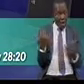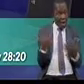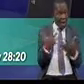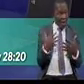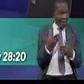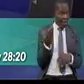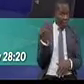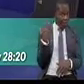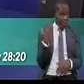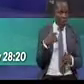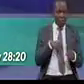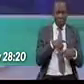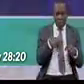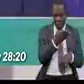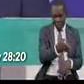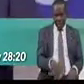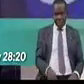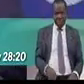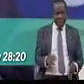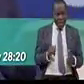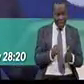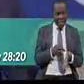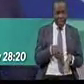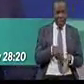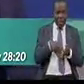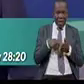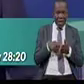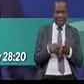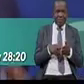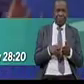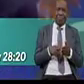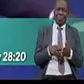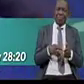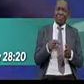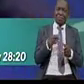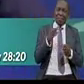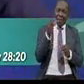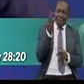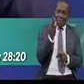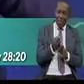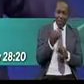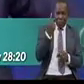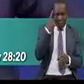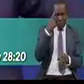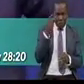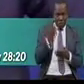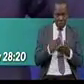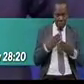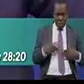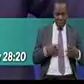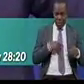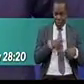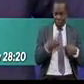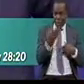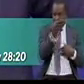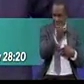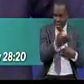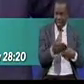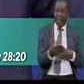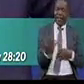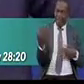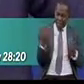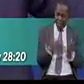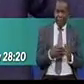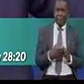go tell Pharaoh to appear before Pharaoh. Remember, he left when the